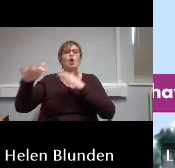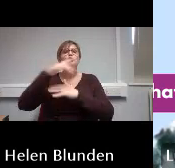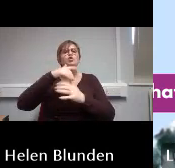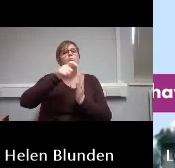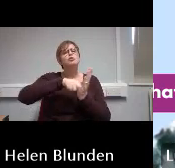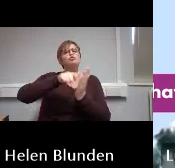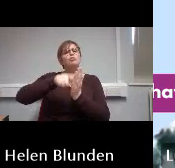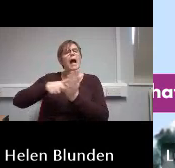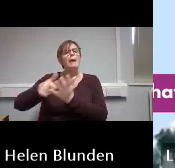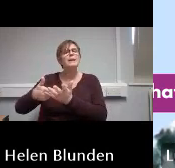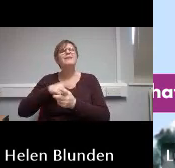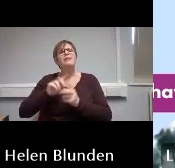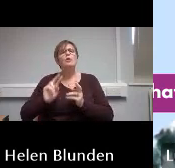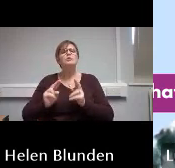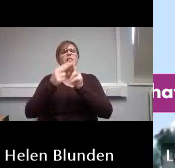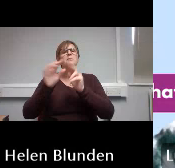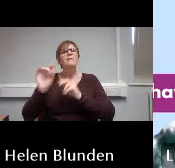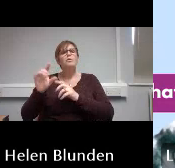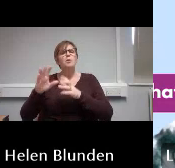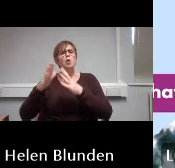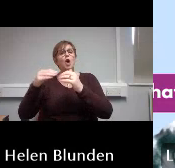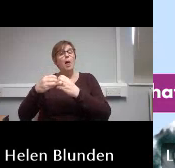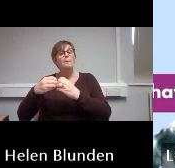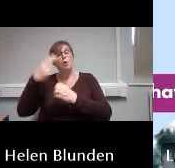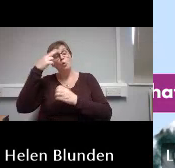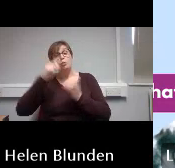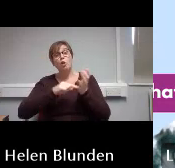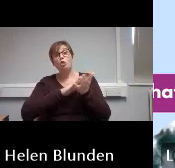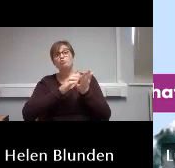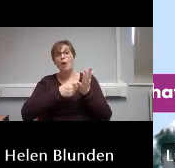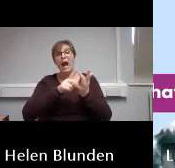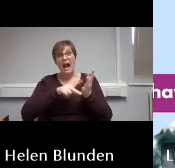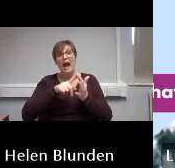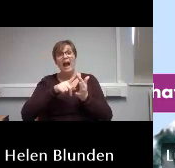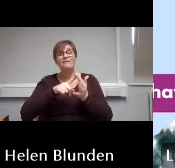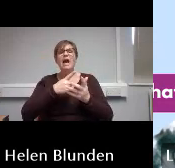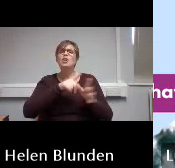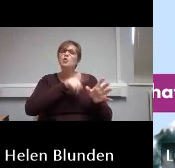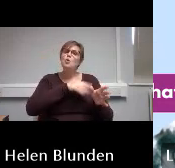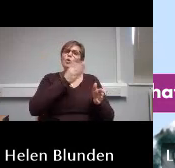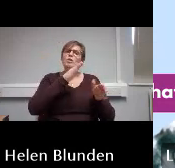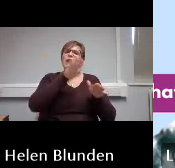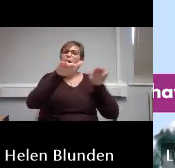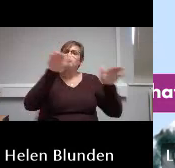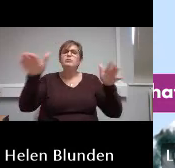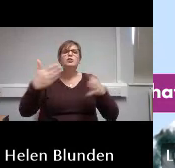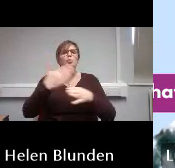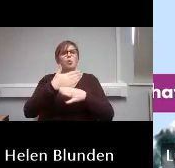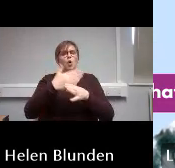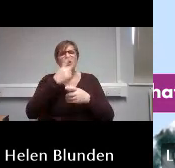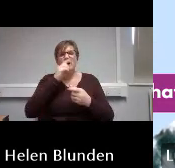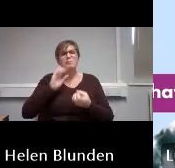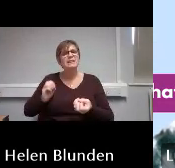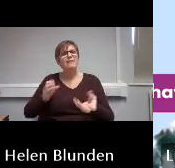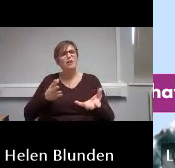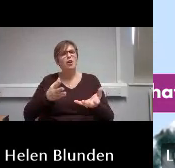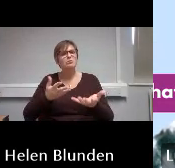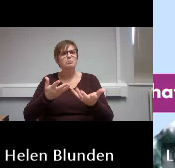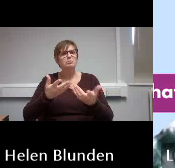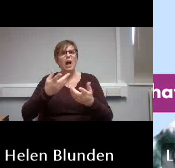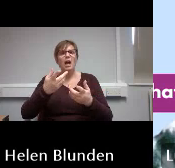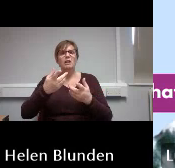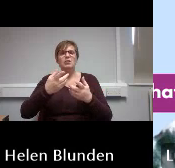a programme delivered by Chesterfield Football Club called Thrive, and youth outreach work, which can be delivered by organisations in Derbyshire such as